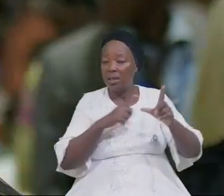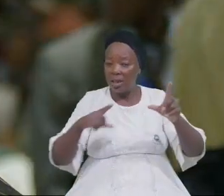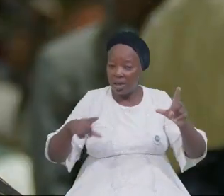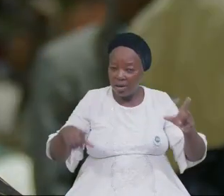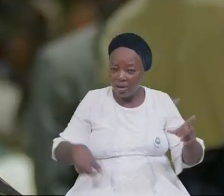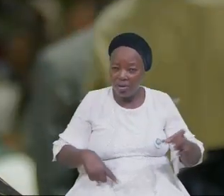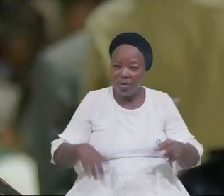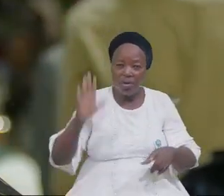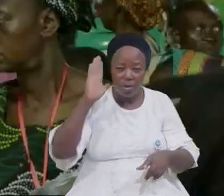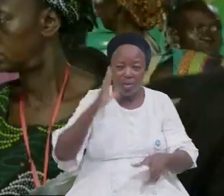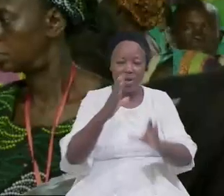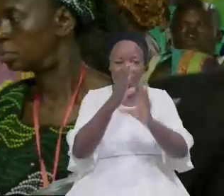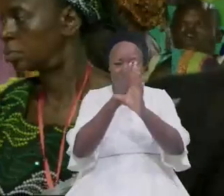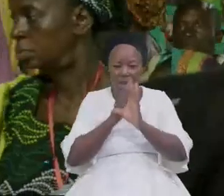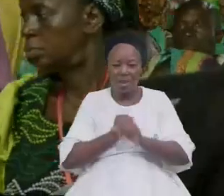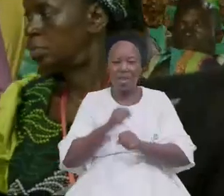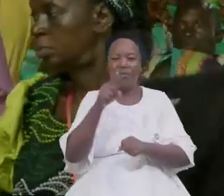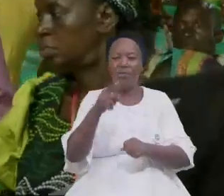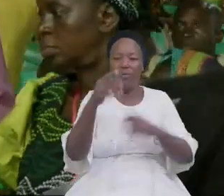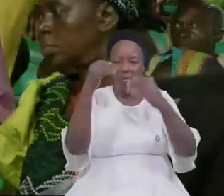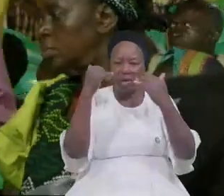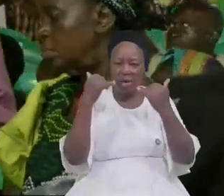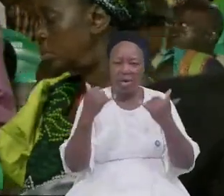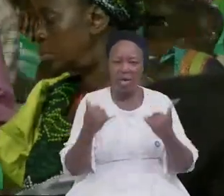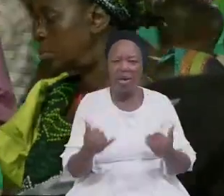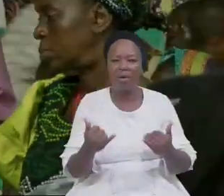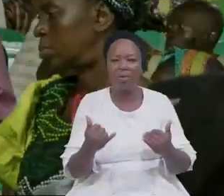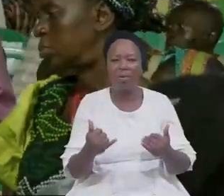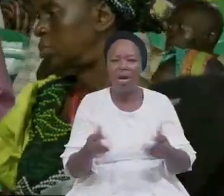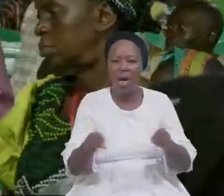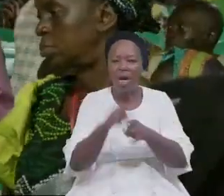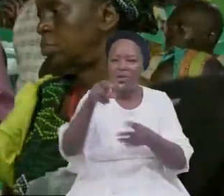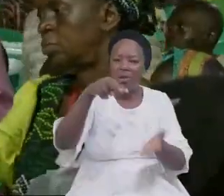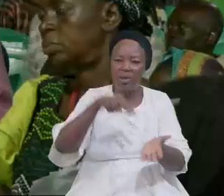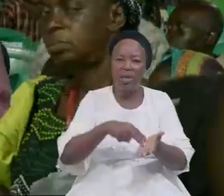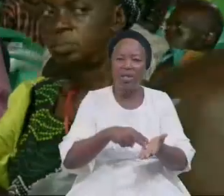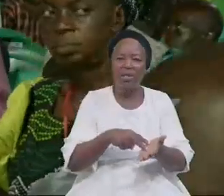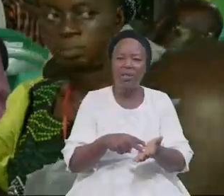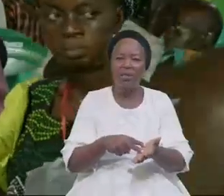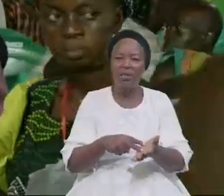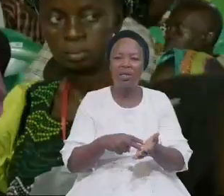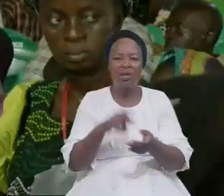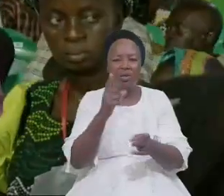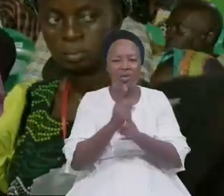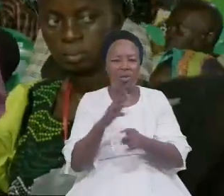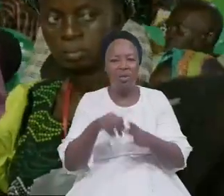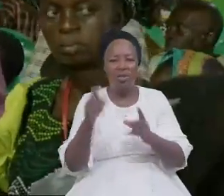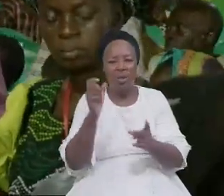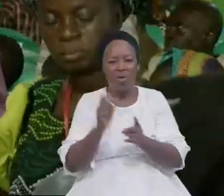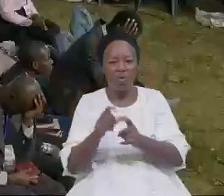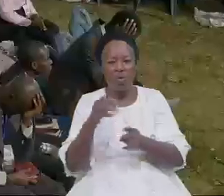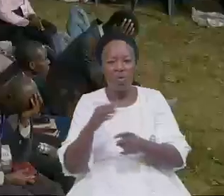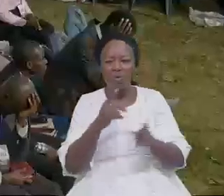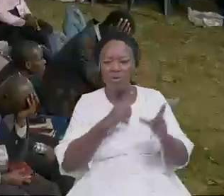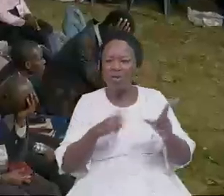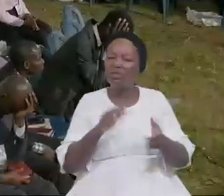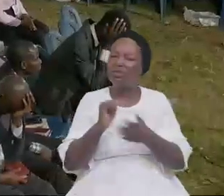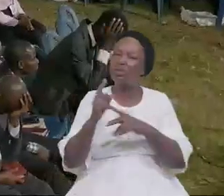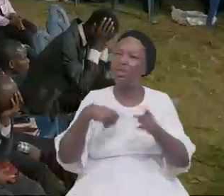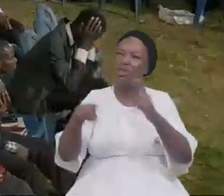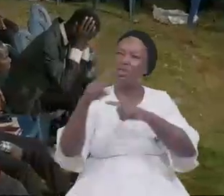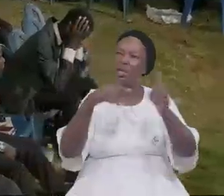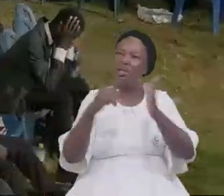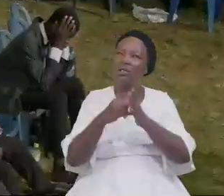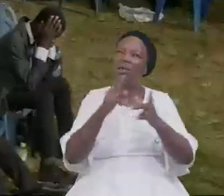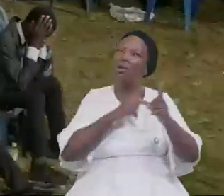will receive you now. As you are standing up, just in a word or so, say, Lord, I